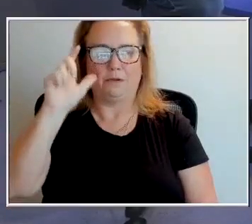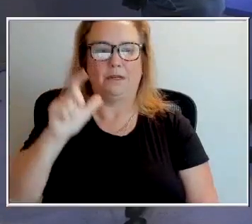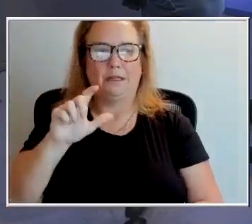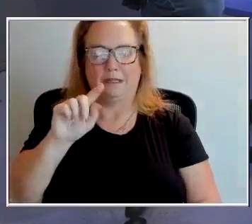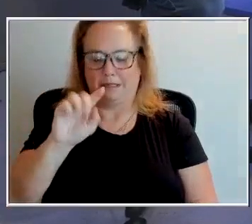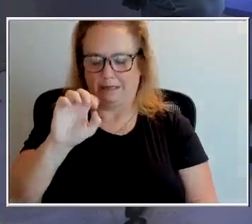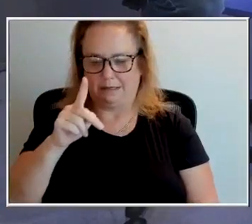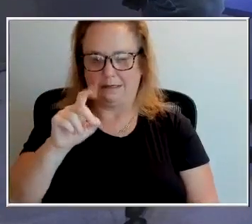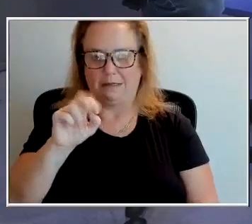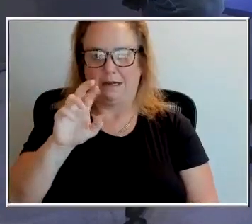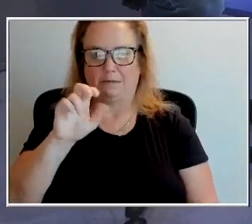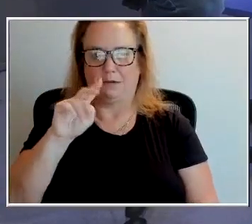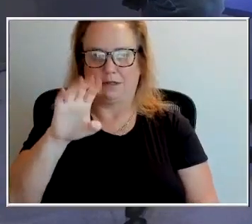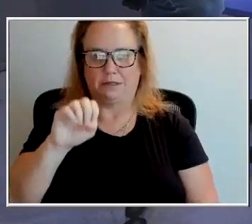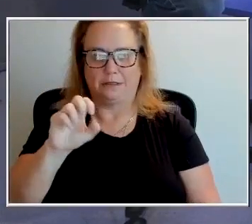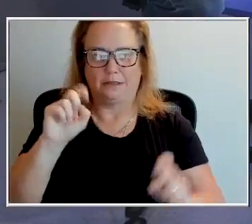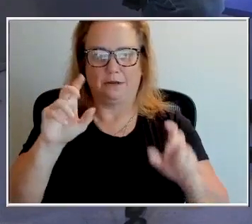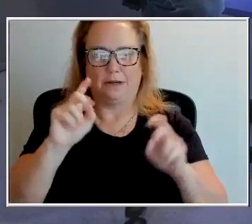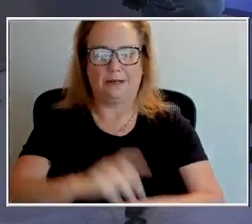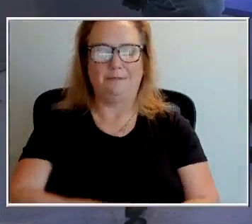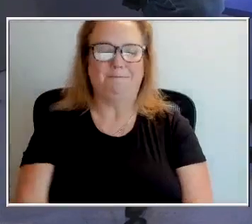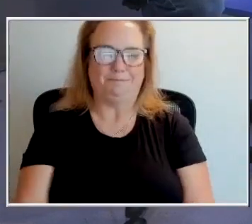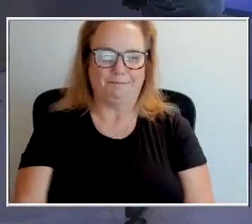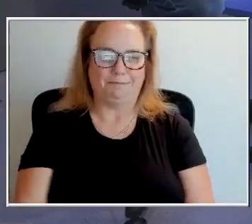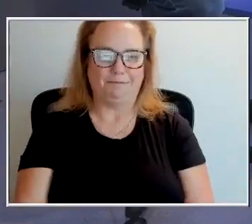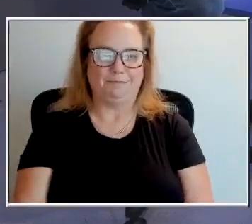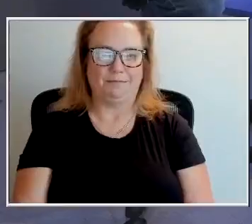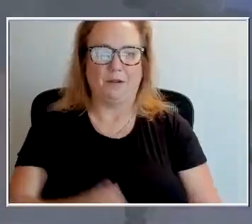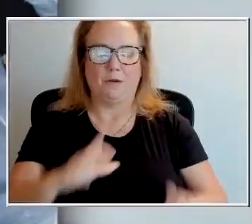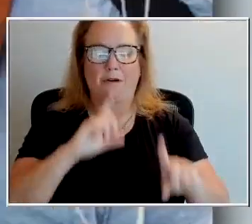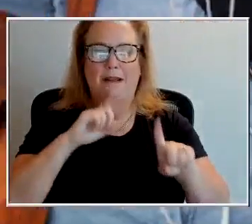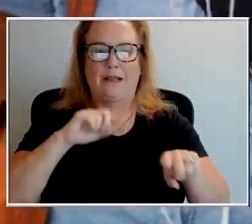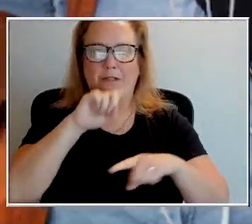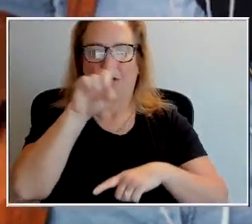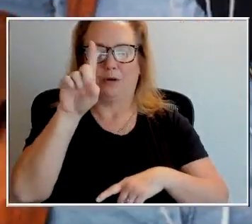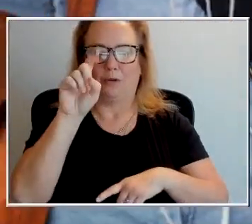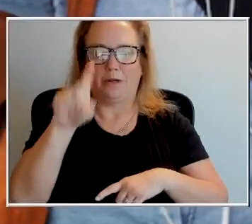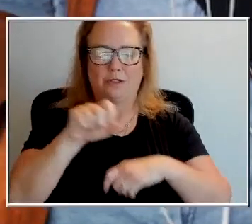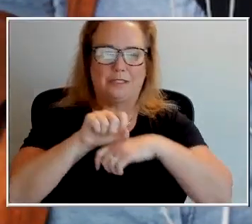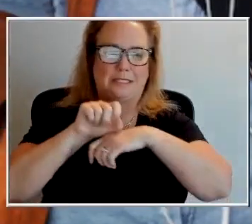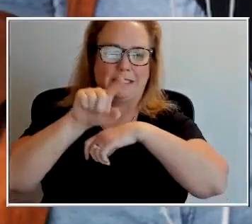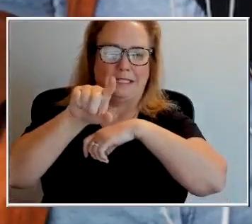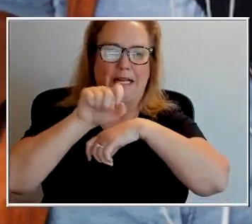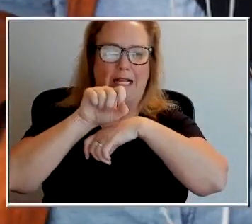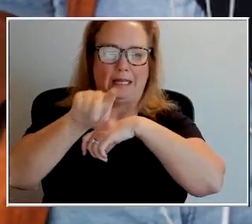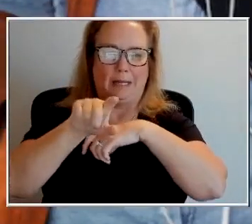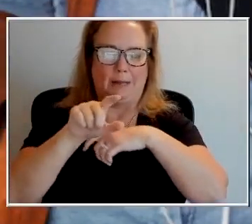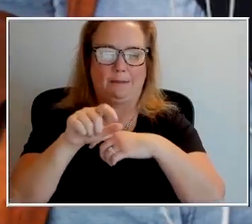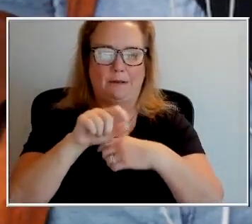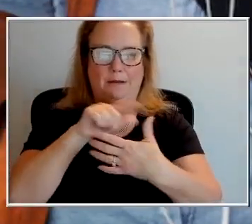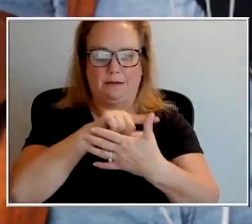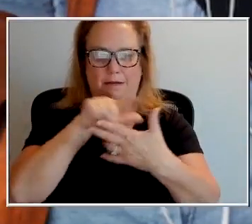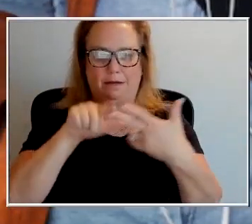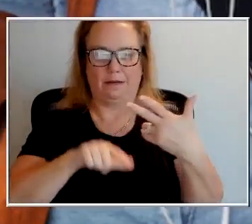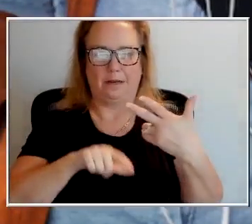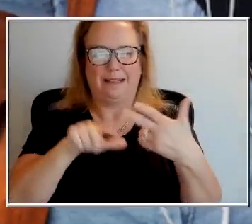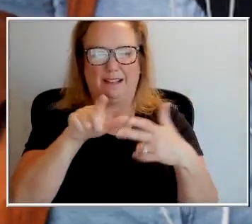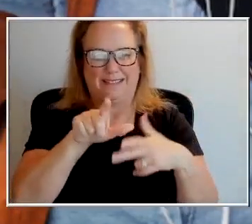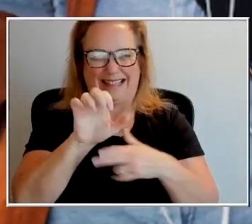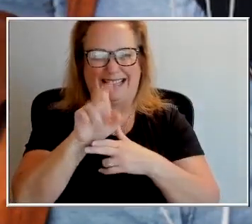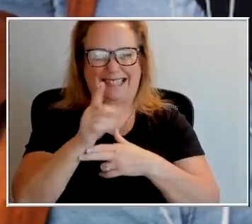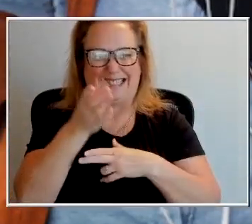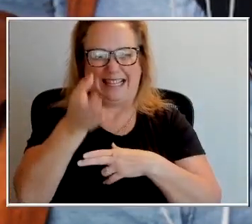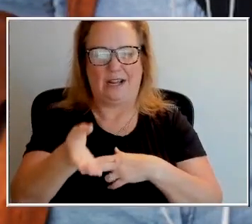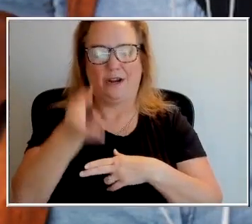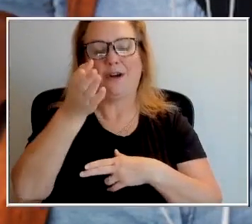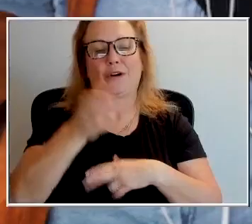Yes, yeah, it all works. All right. Well, we are here to answer your questions. Send them to us using the links on your screen,